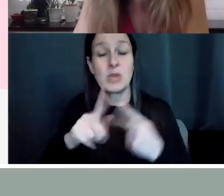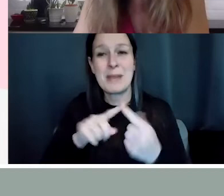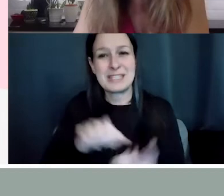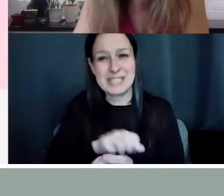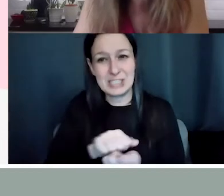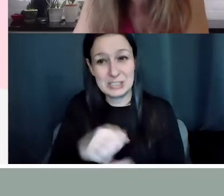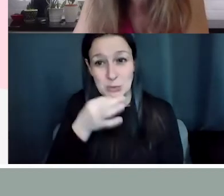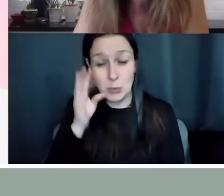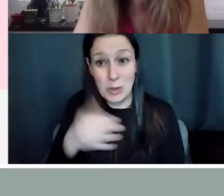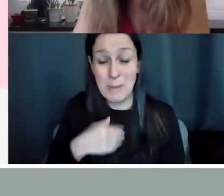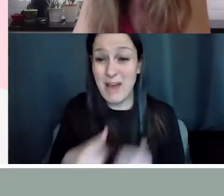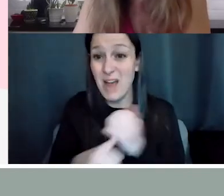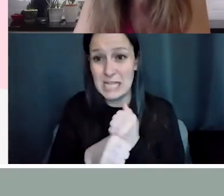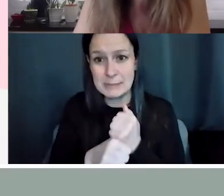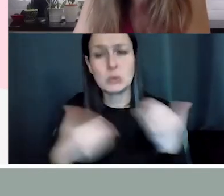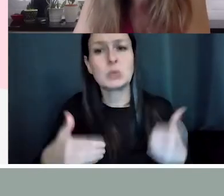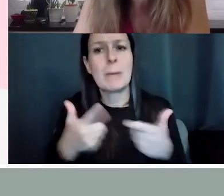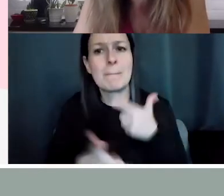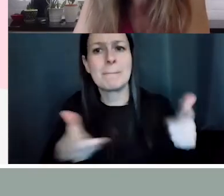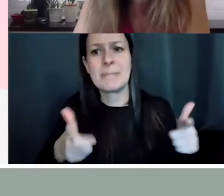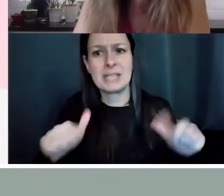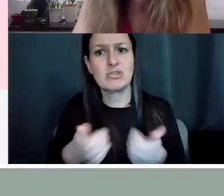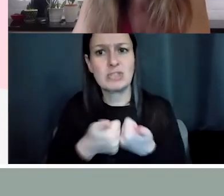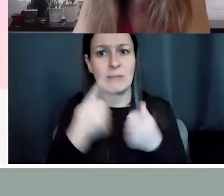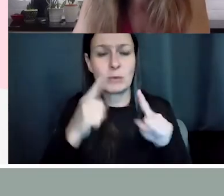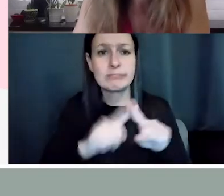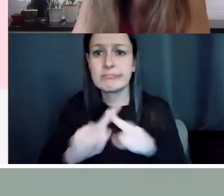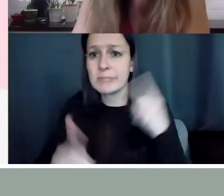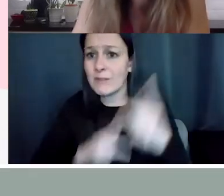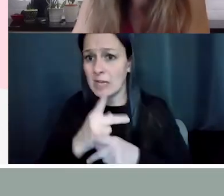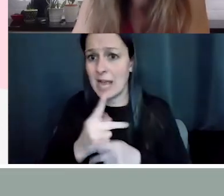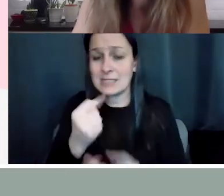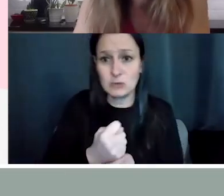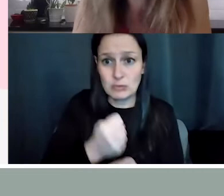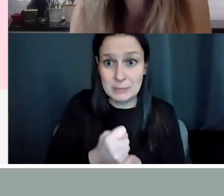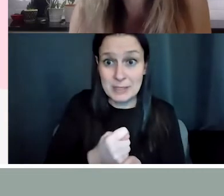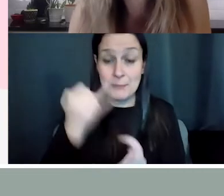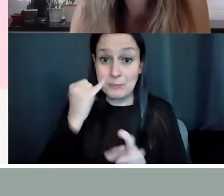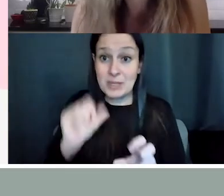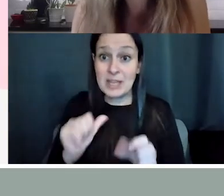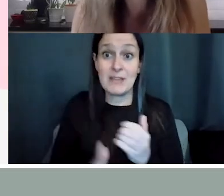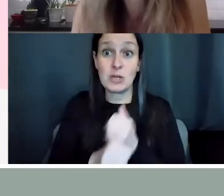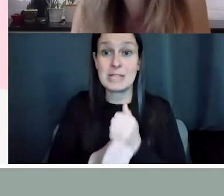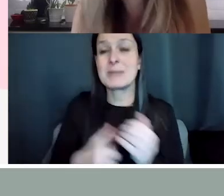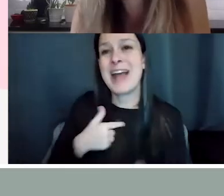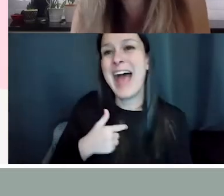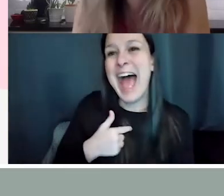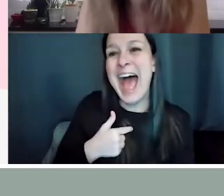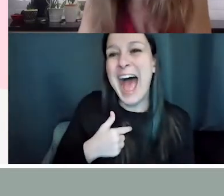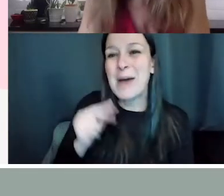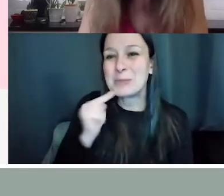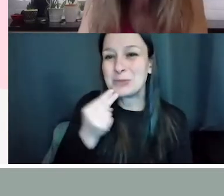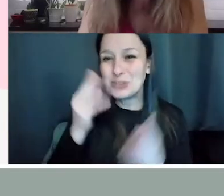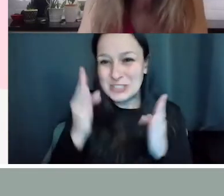constipation is a real challenge with many types of treatment. And if you're constipated, so I'm a nutritionist, we talk about lots of fun